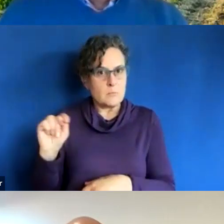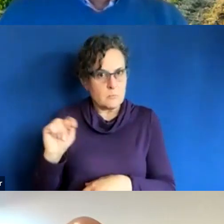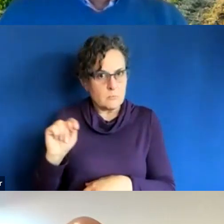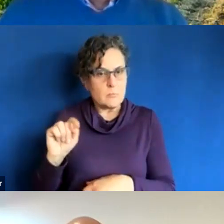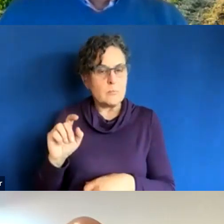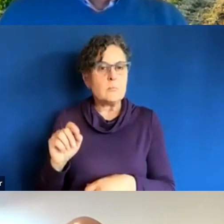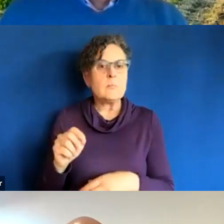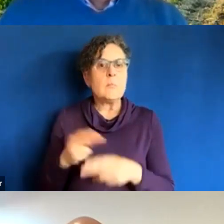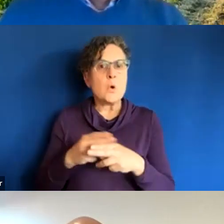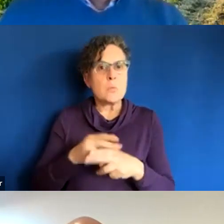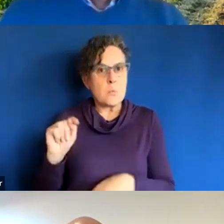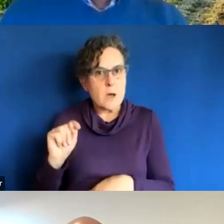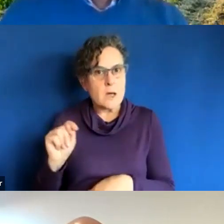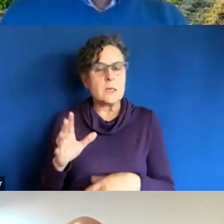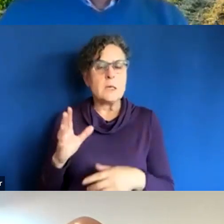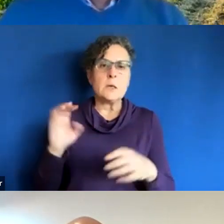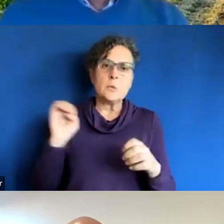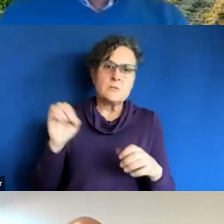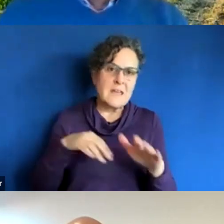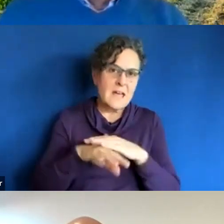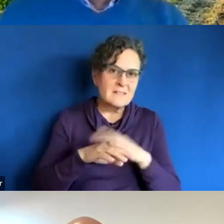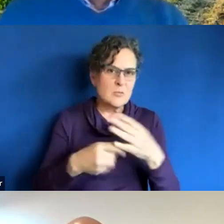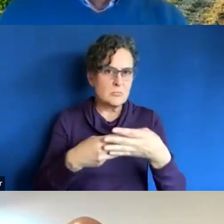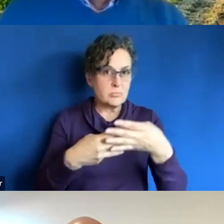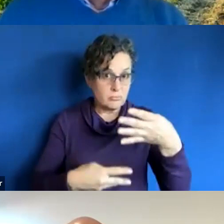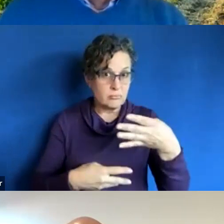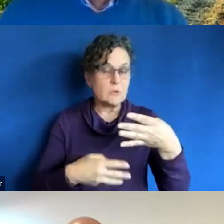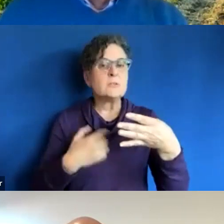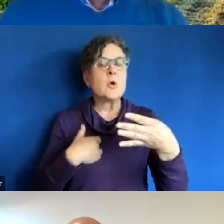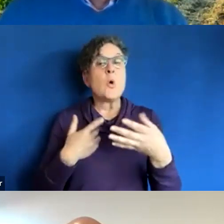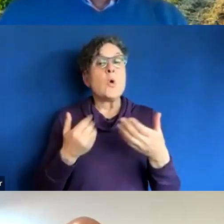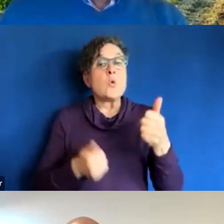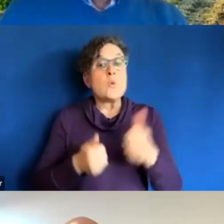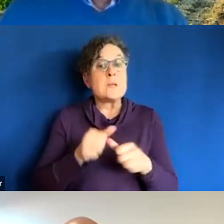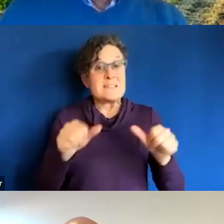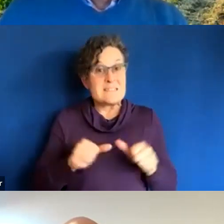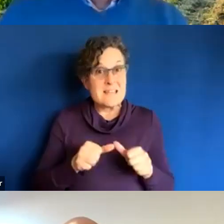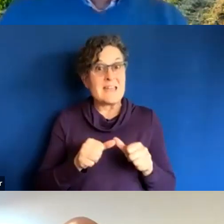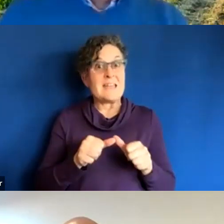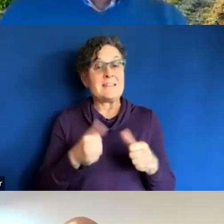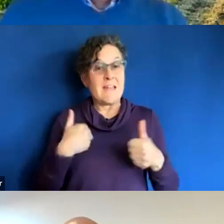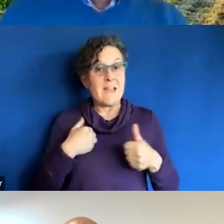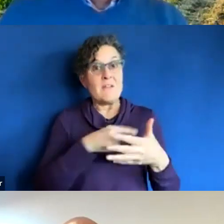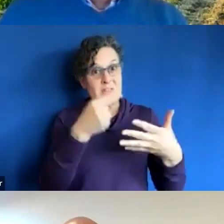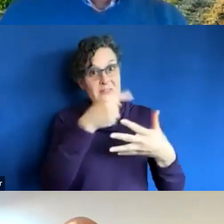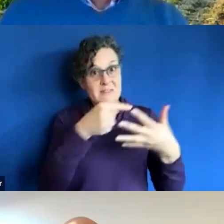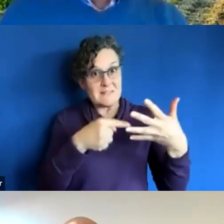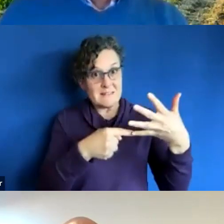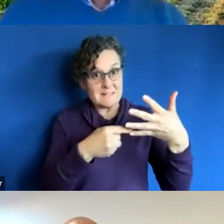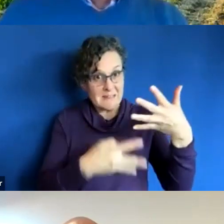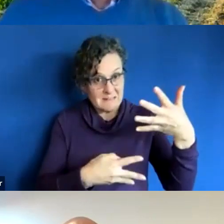have some emergency access, all those kinds of things that really weigh heavily on the logistic side. We're not